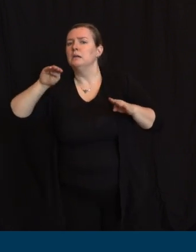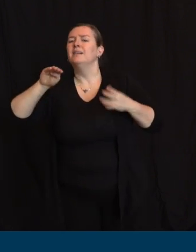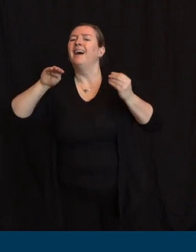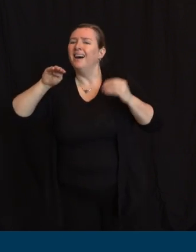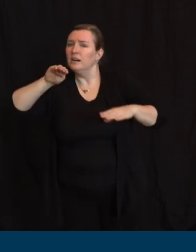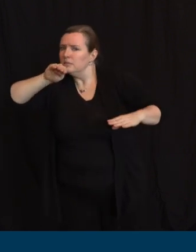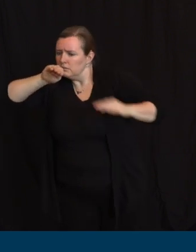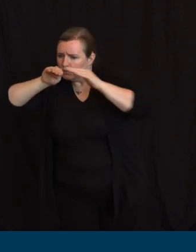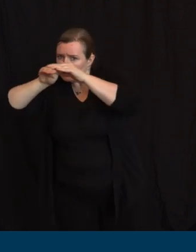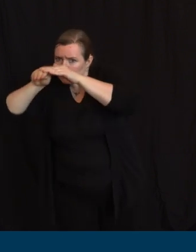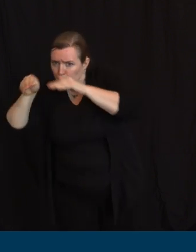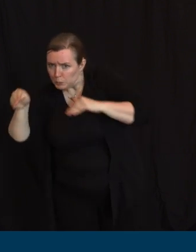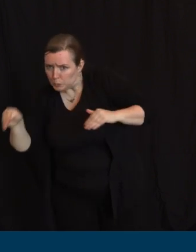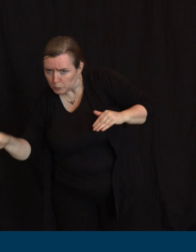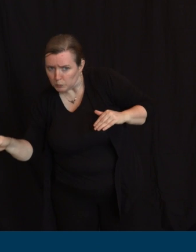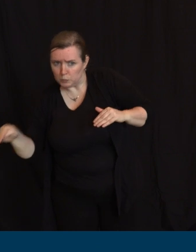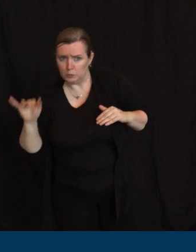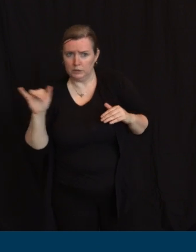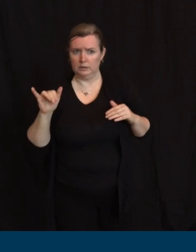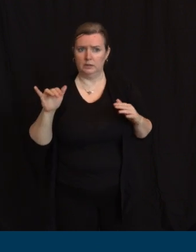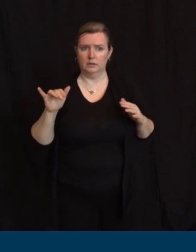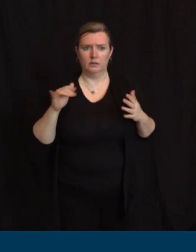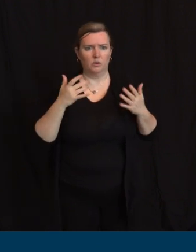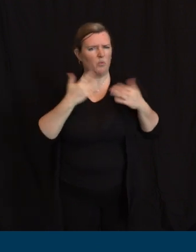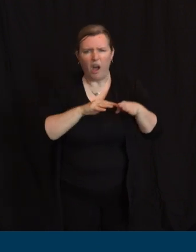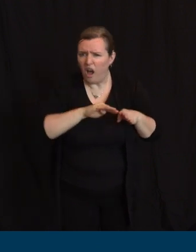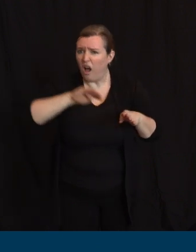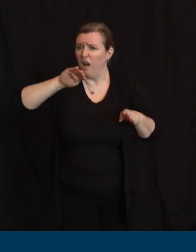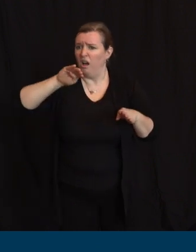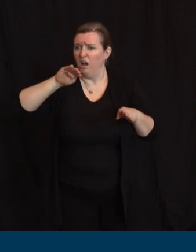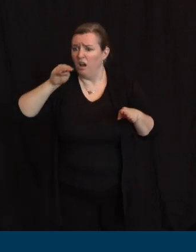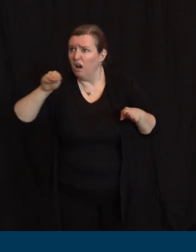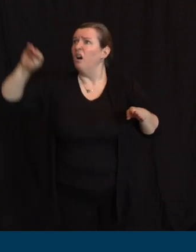spike. That would be potentially disastrous